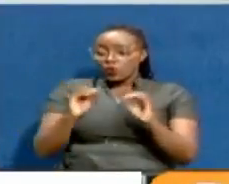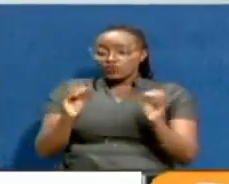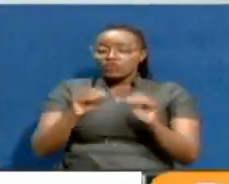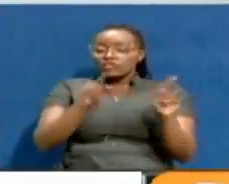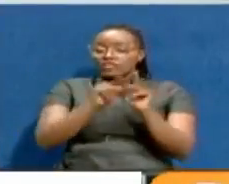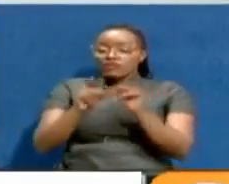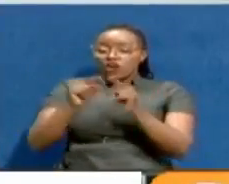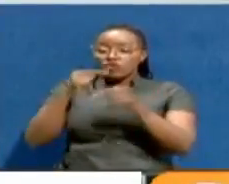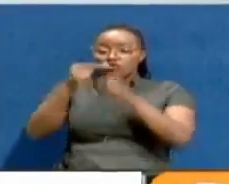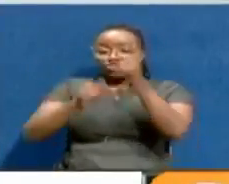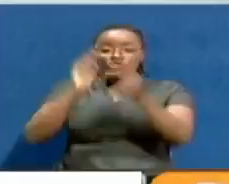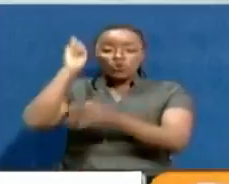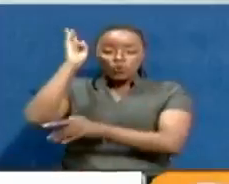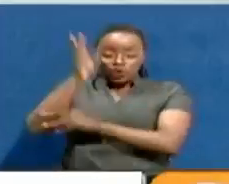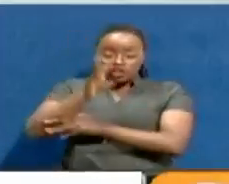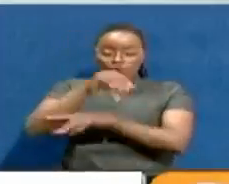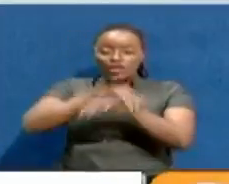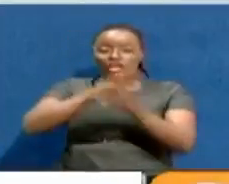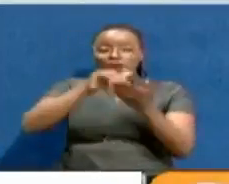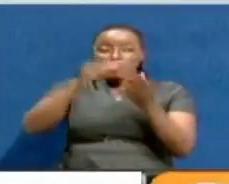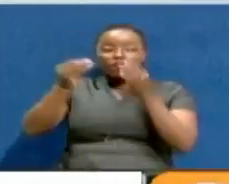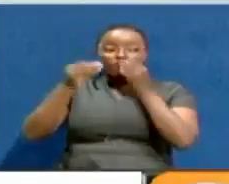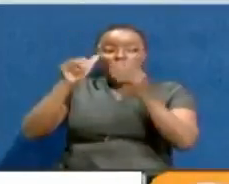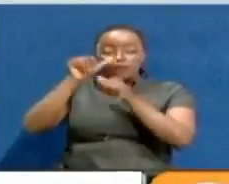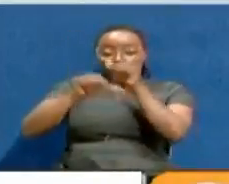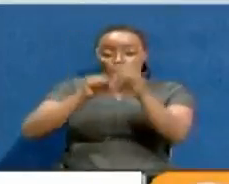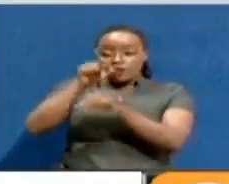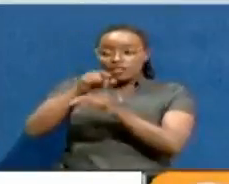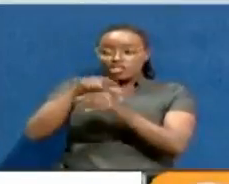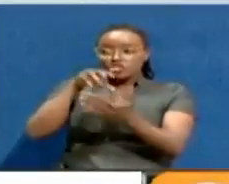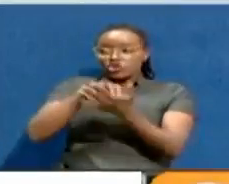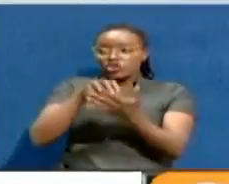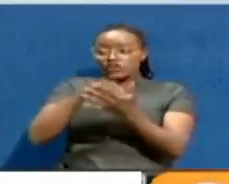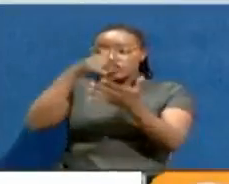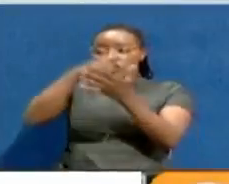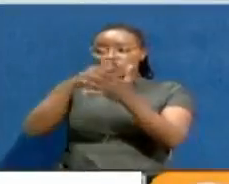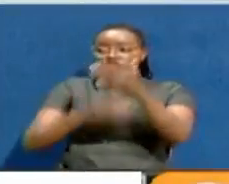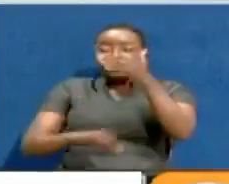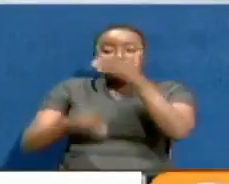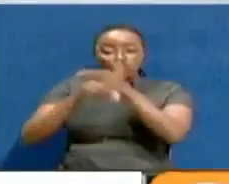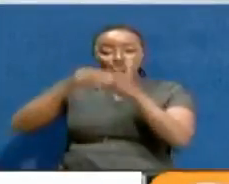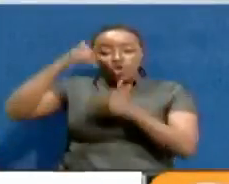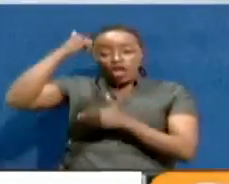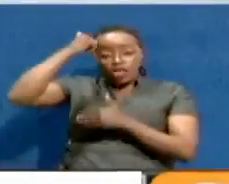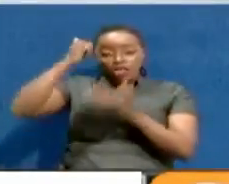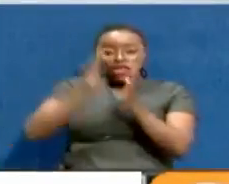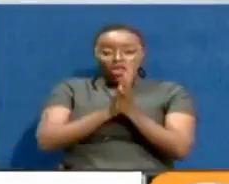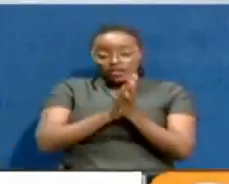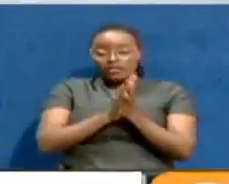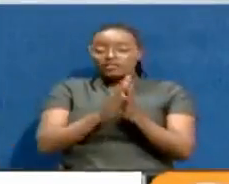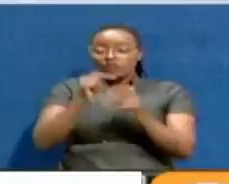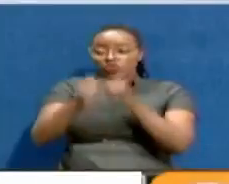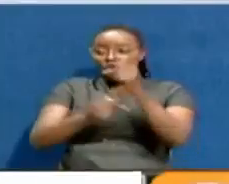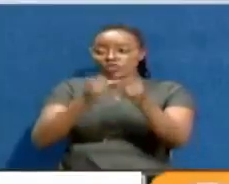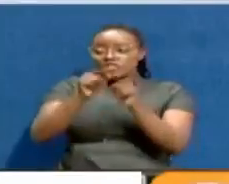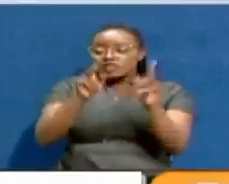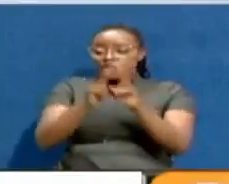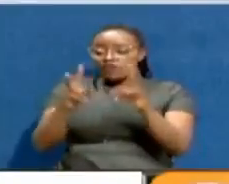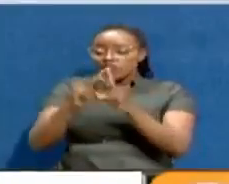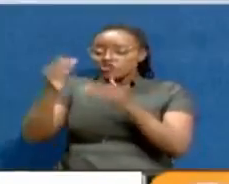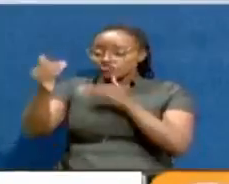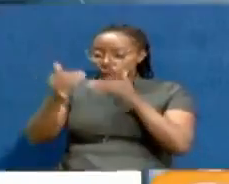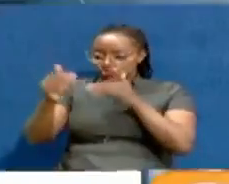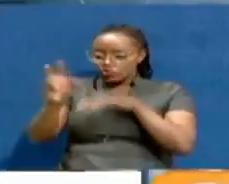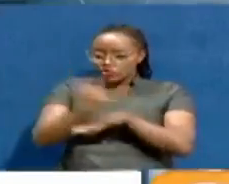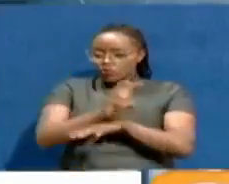will continue to gather more information on these conditions, including additional studies, and PRAC will keep them under very